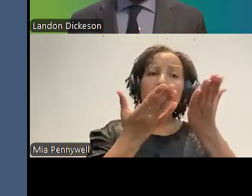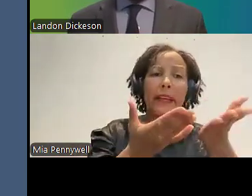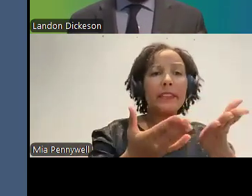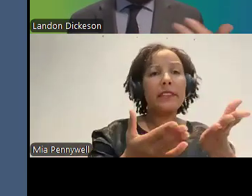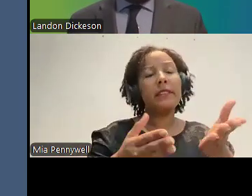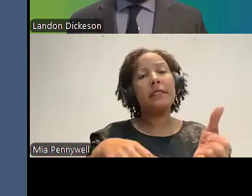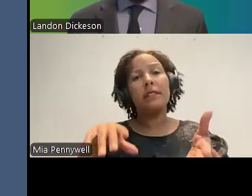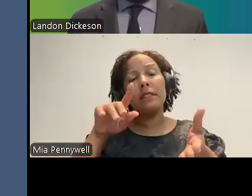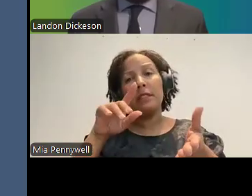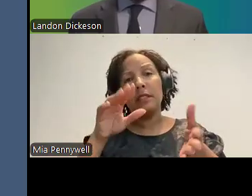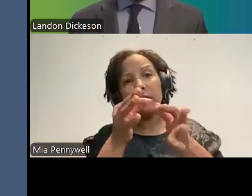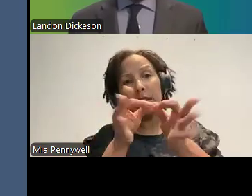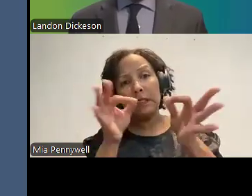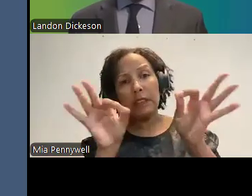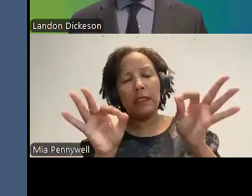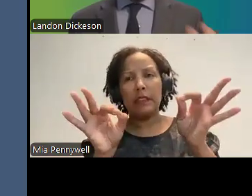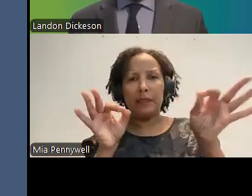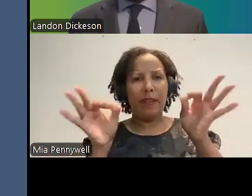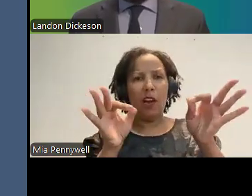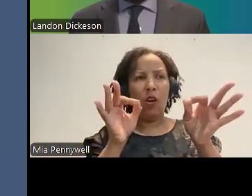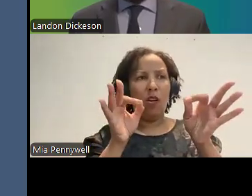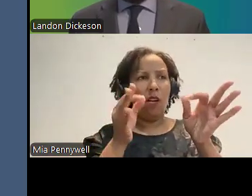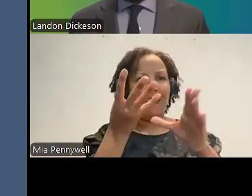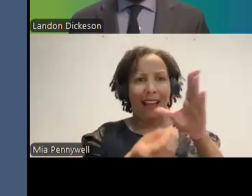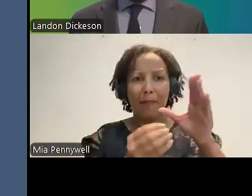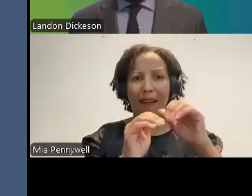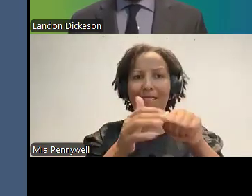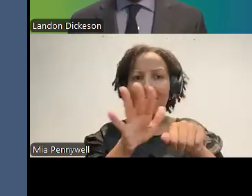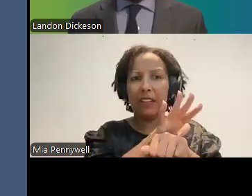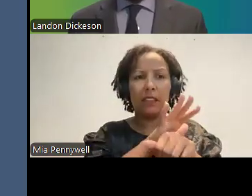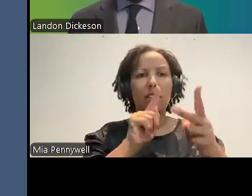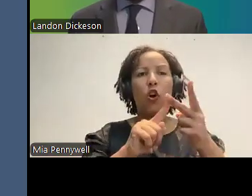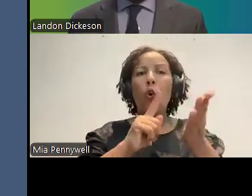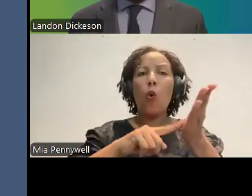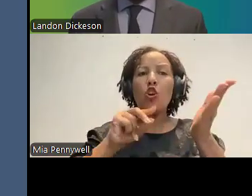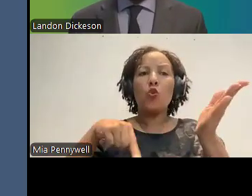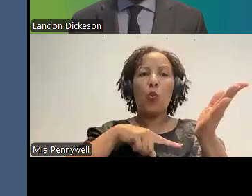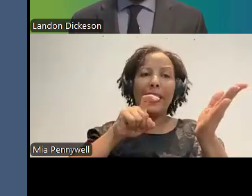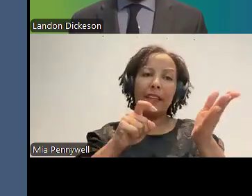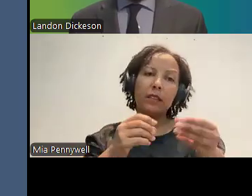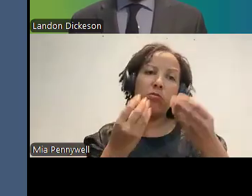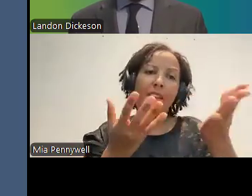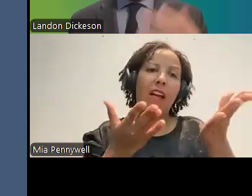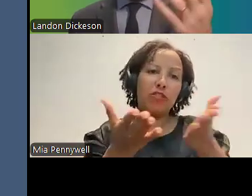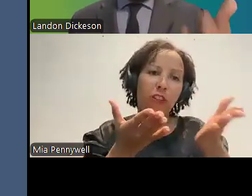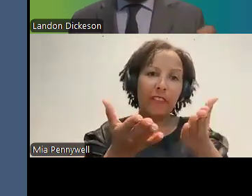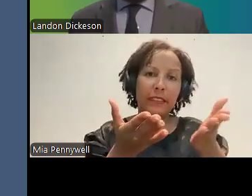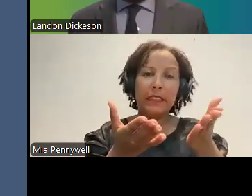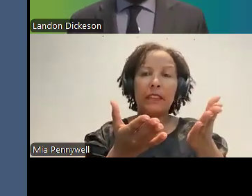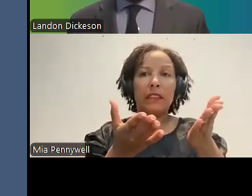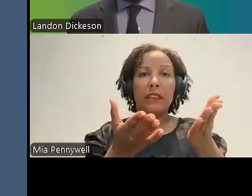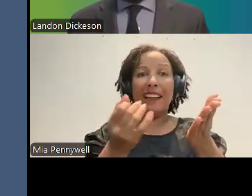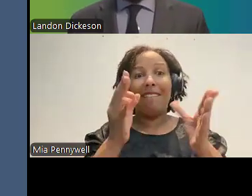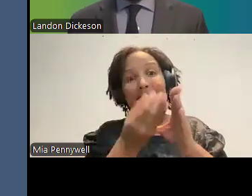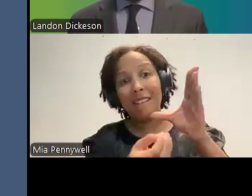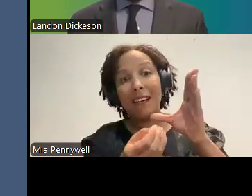missing? How can we fill gaps? What do we need to improve services, especially for overlooked populations? And then just the need for